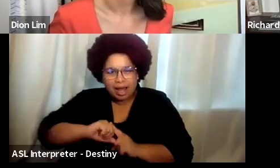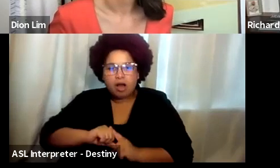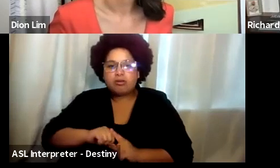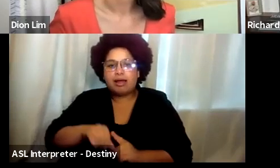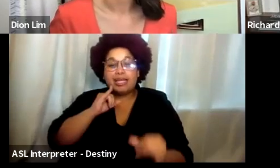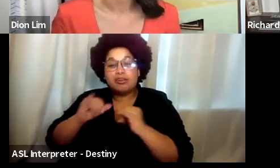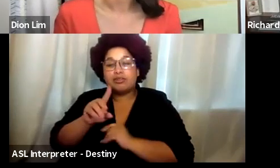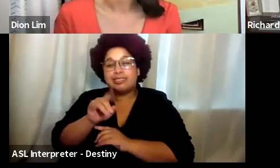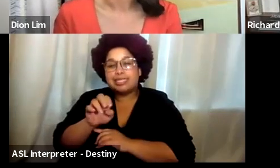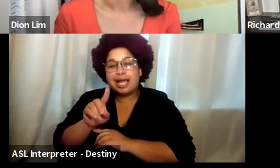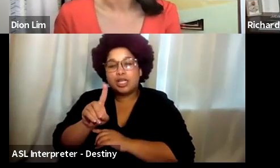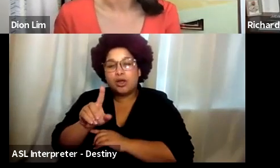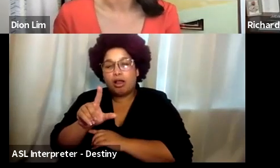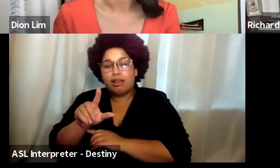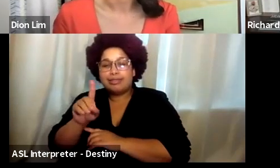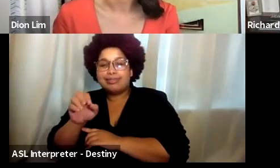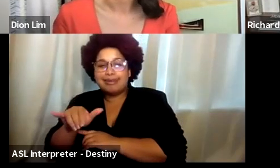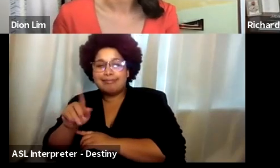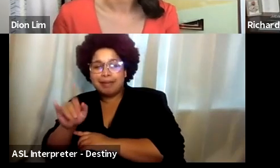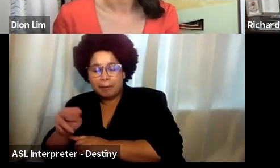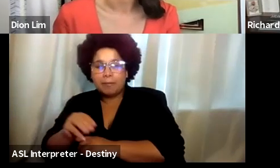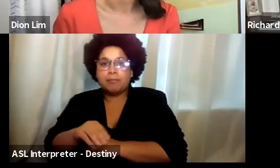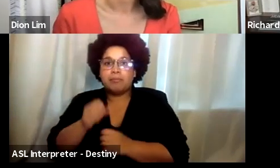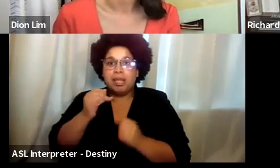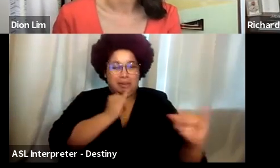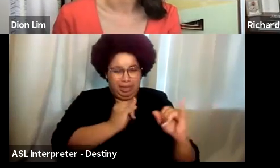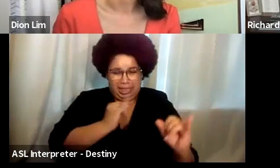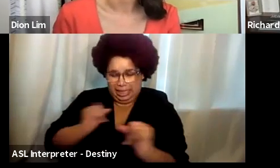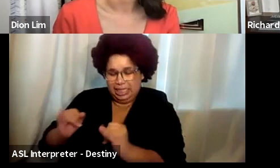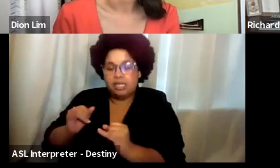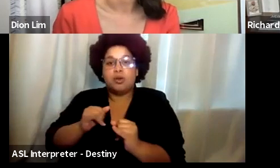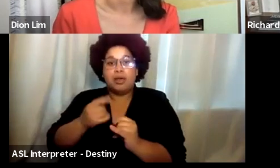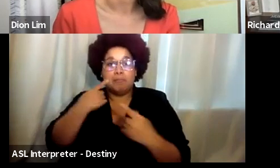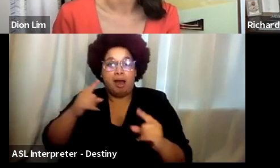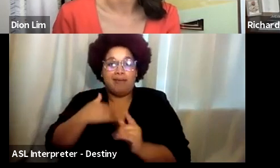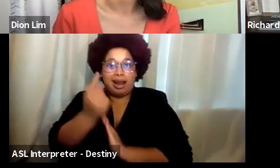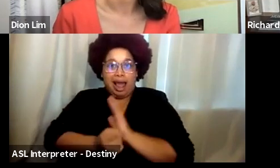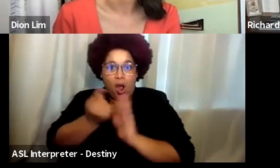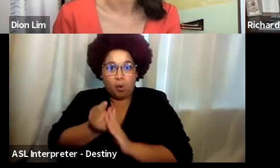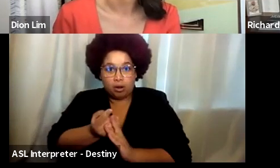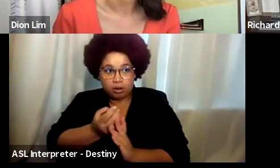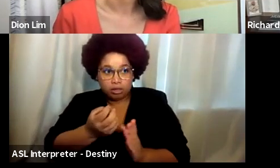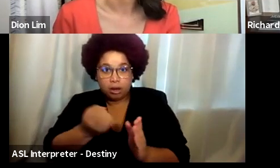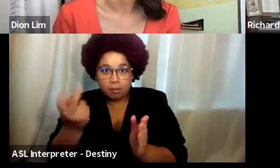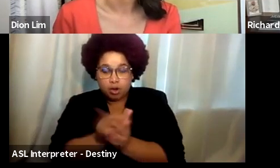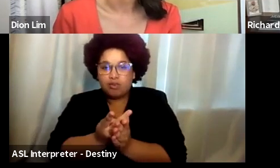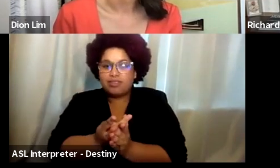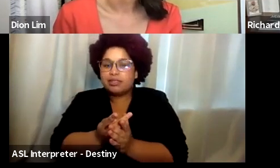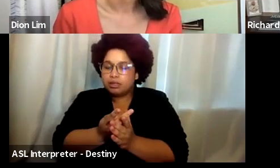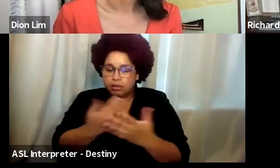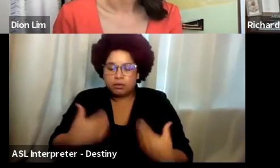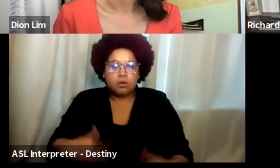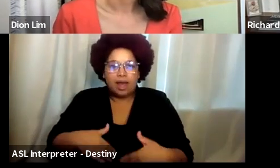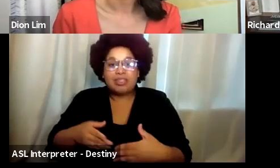I interviewed a lot of folks around this issue so that when it came time to get a primetime hour greenlit, and again, this is the mainstream audience